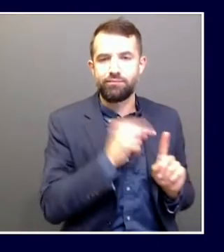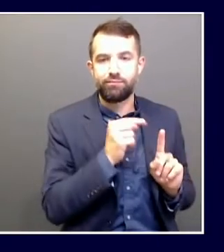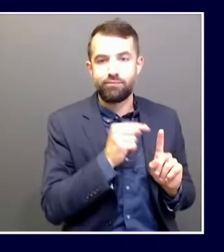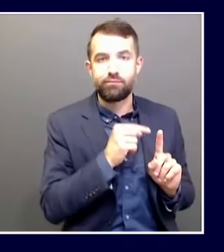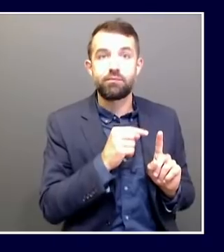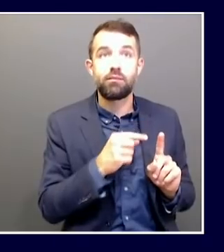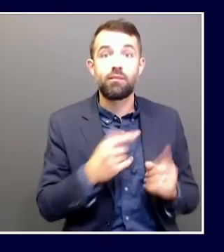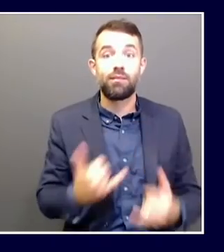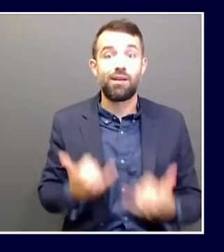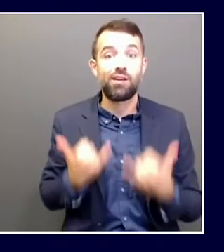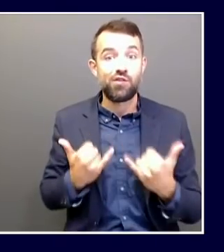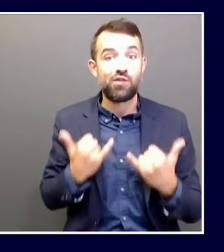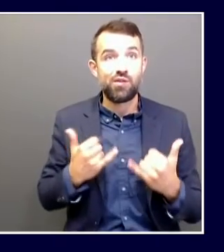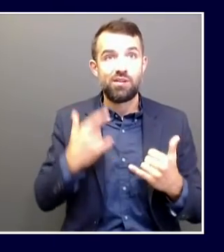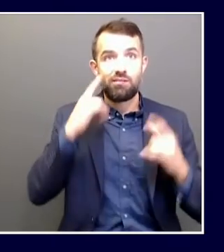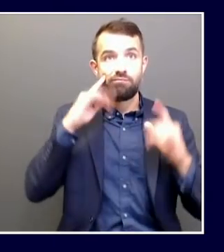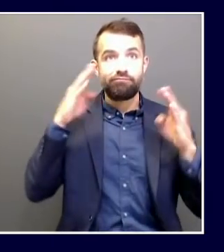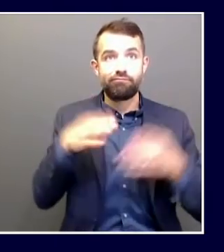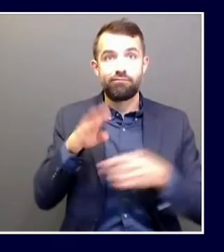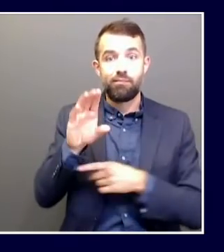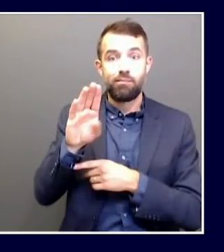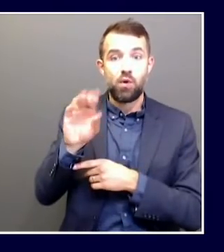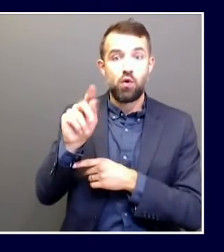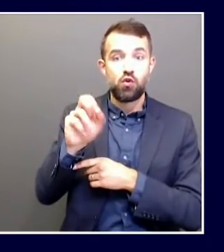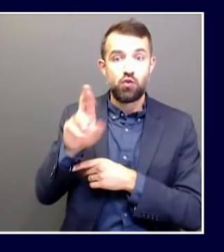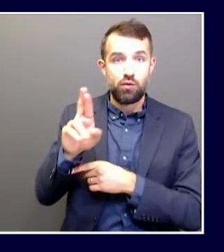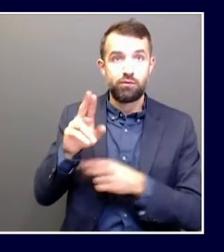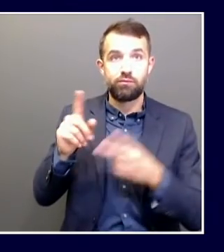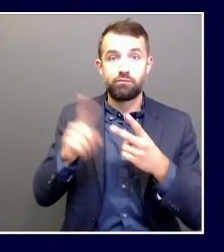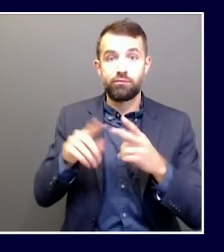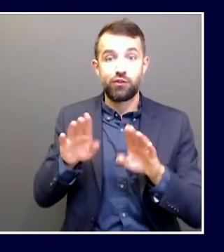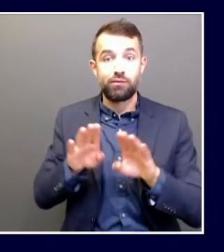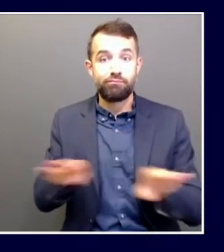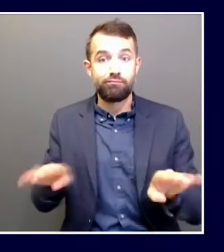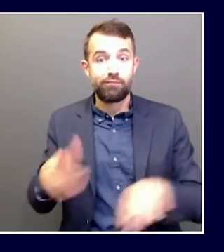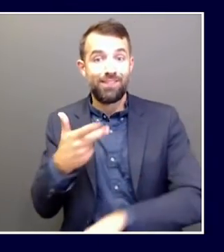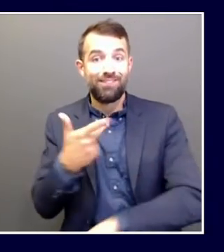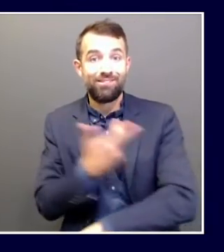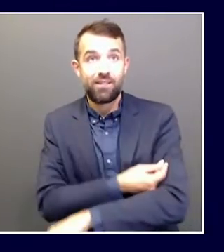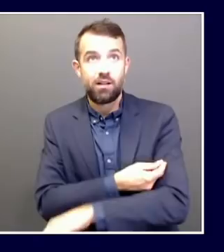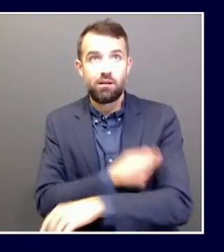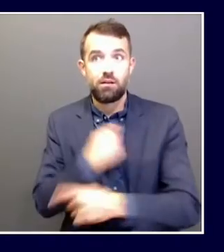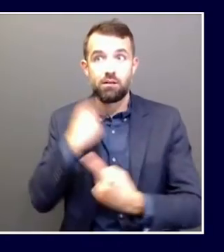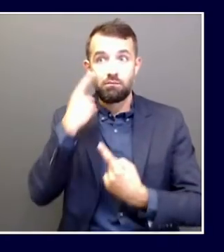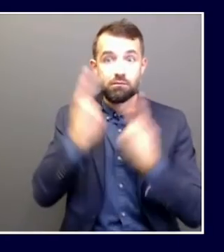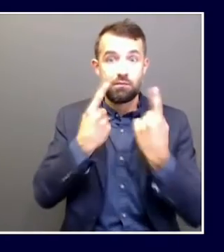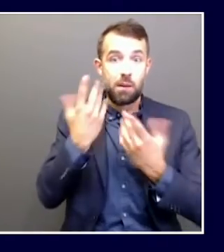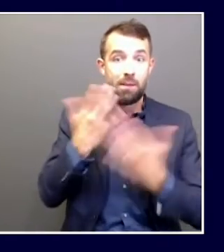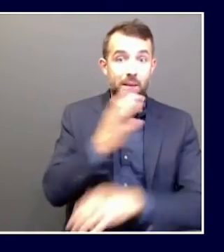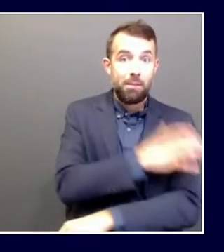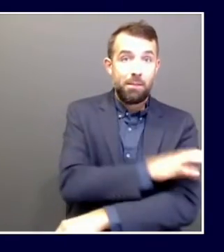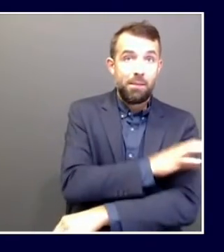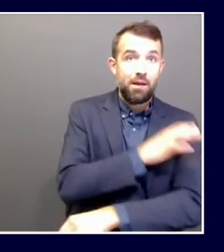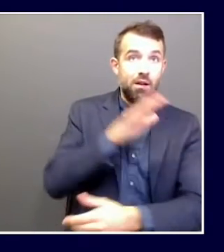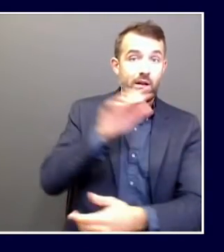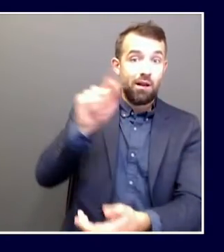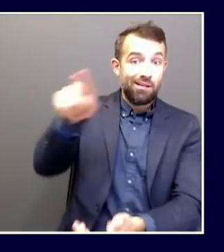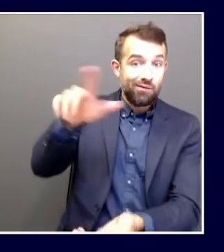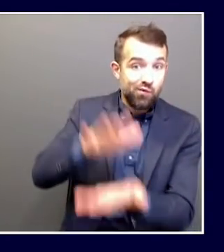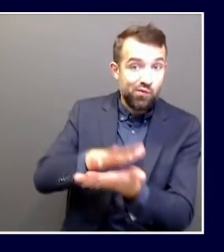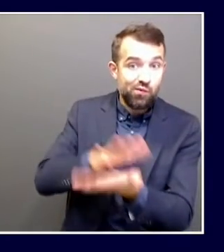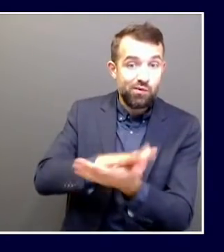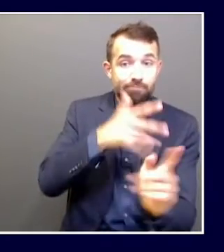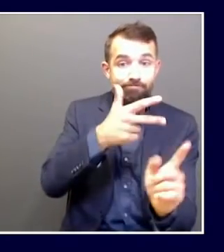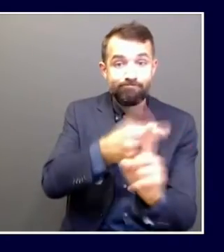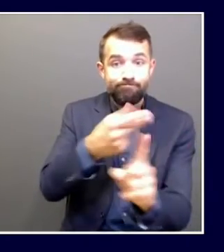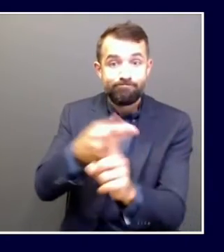scheduling, doing, for example, clinics on site in schools, where it may be different groups of providers in a community coming together